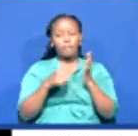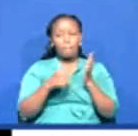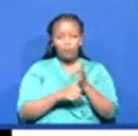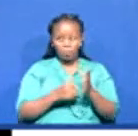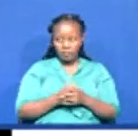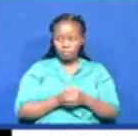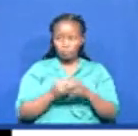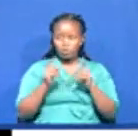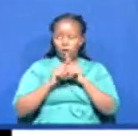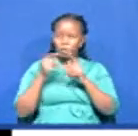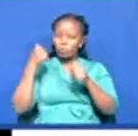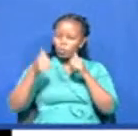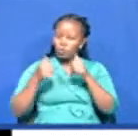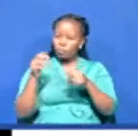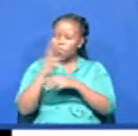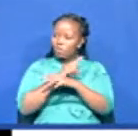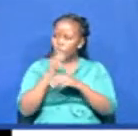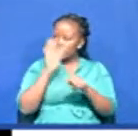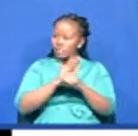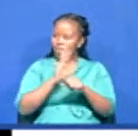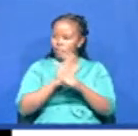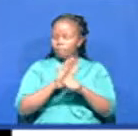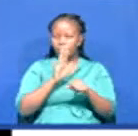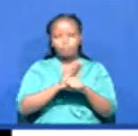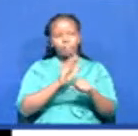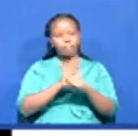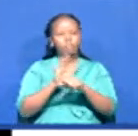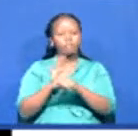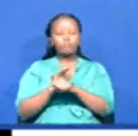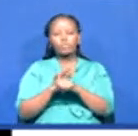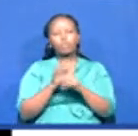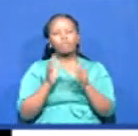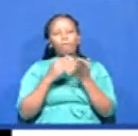taking up quite a large percentage of global economics.